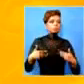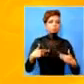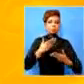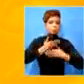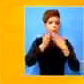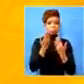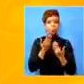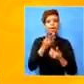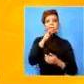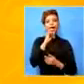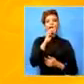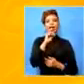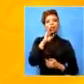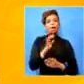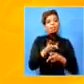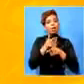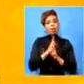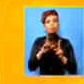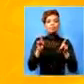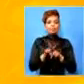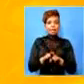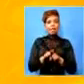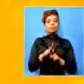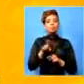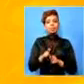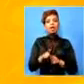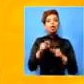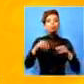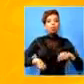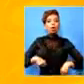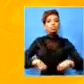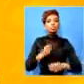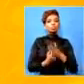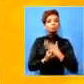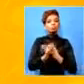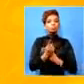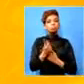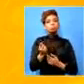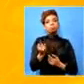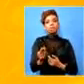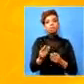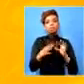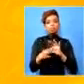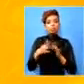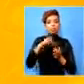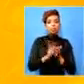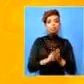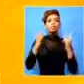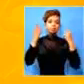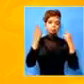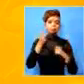as the corruption related to their state issuing tenders and contracts. The party also celebrating its